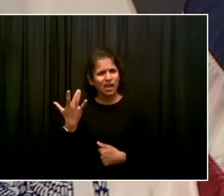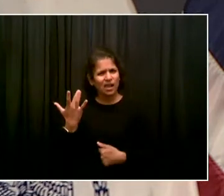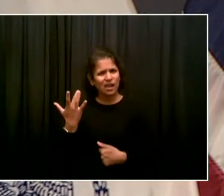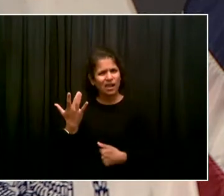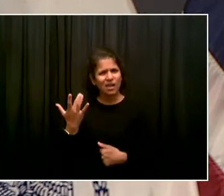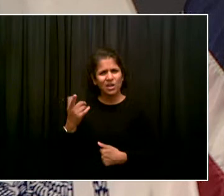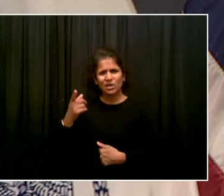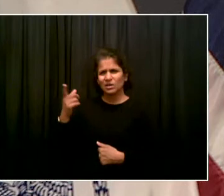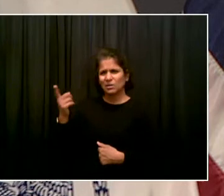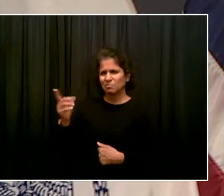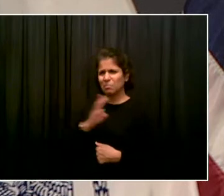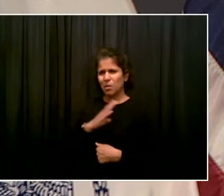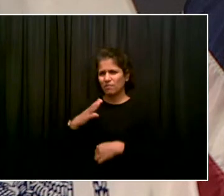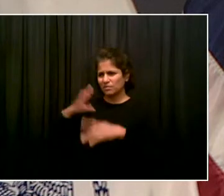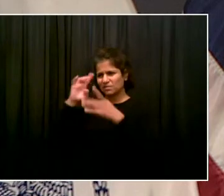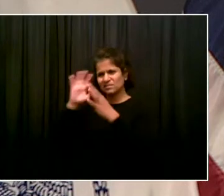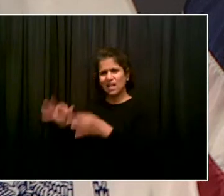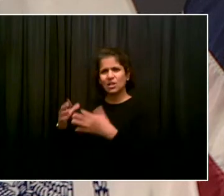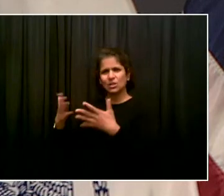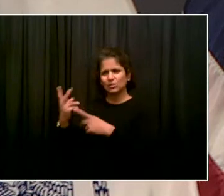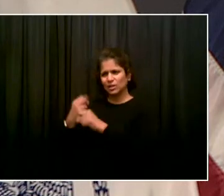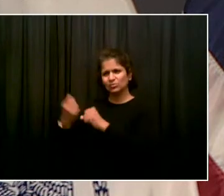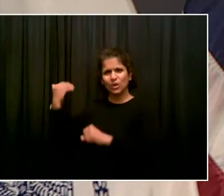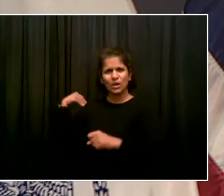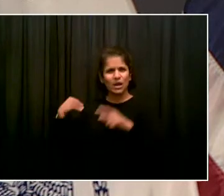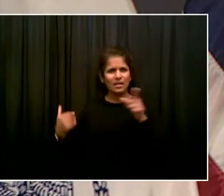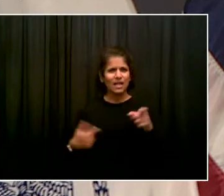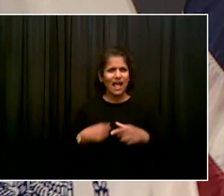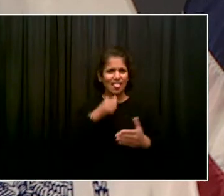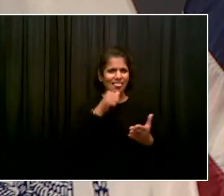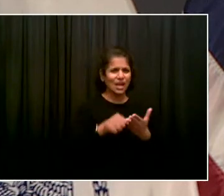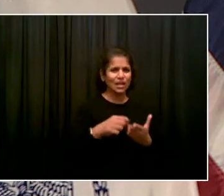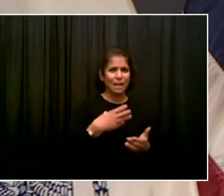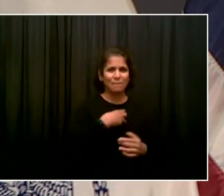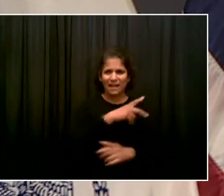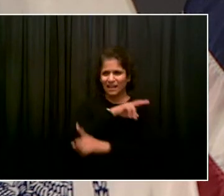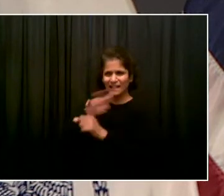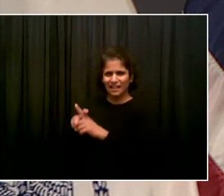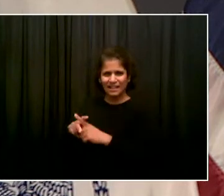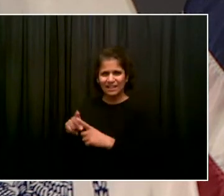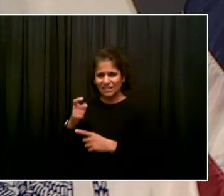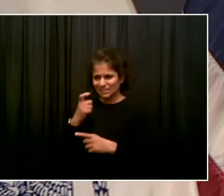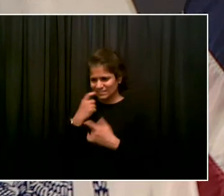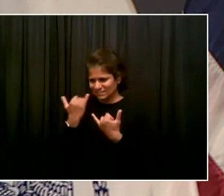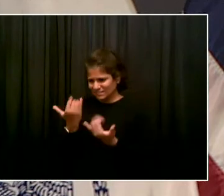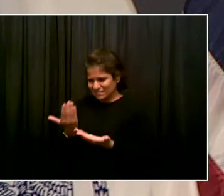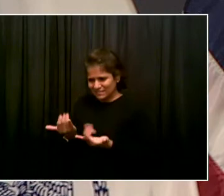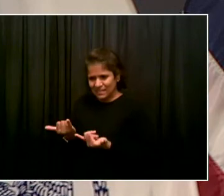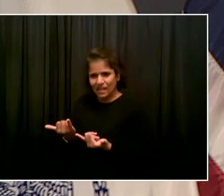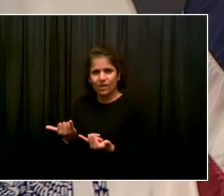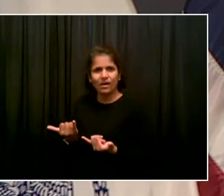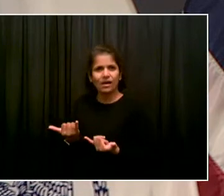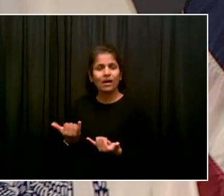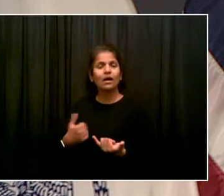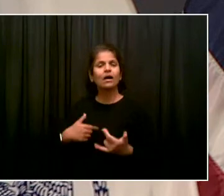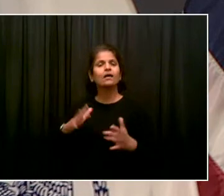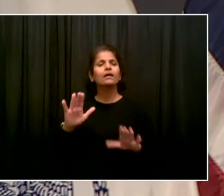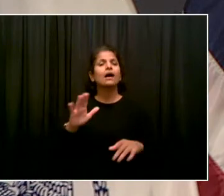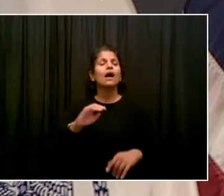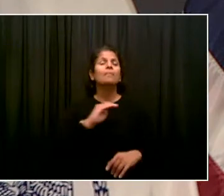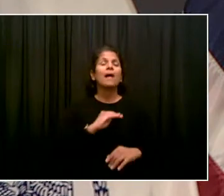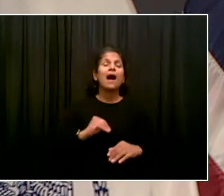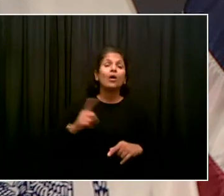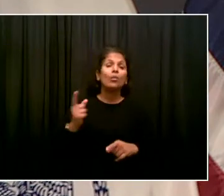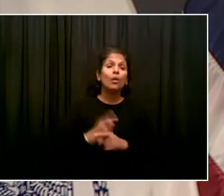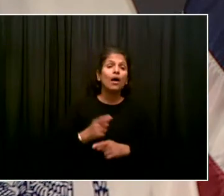Yoav, again, we got this guidance. There was no methodology that fit the guidance because it had never been done